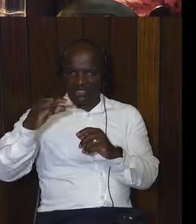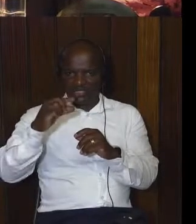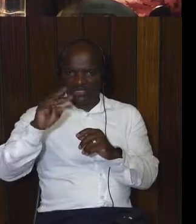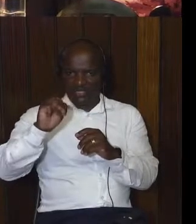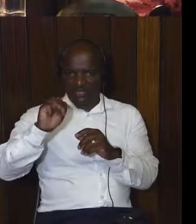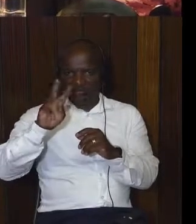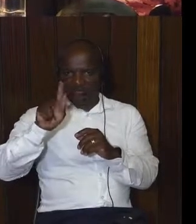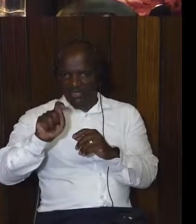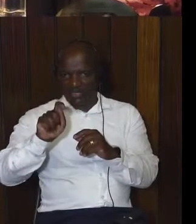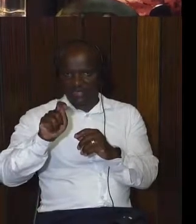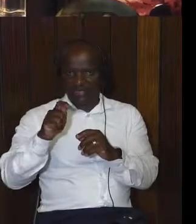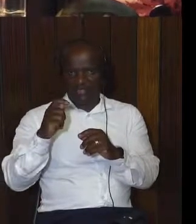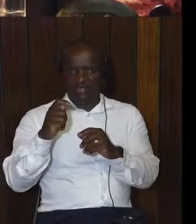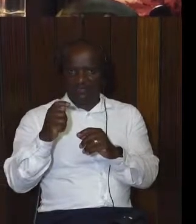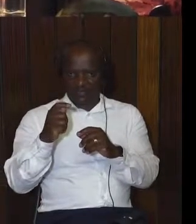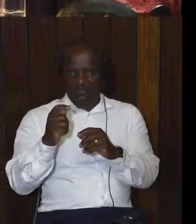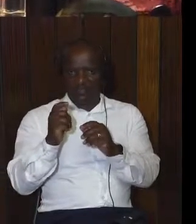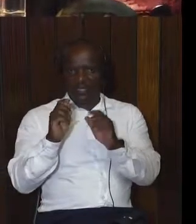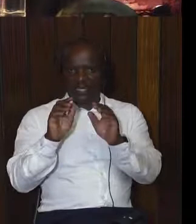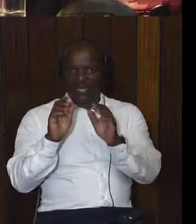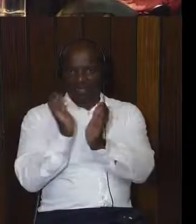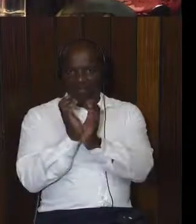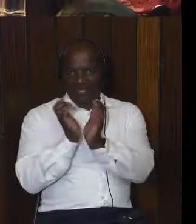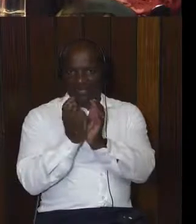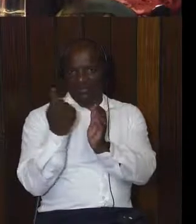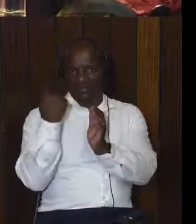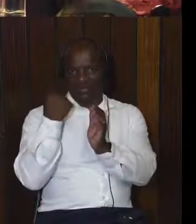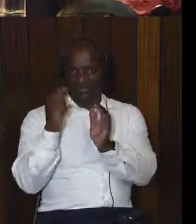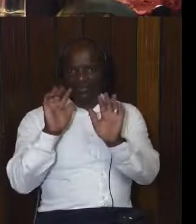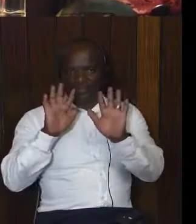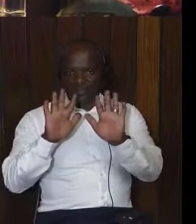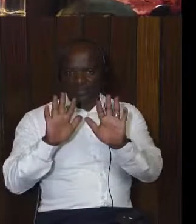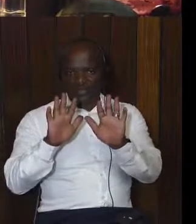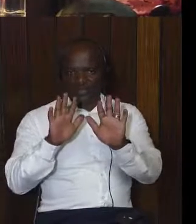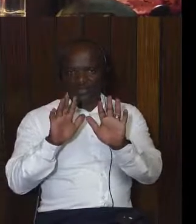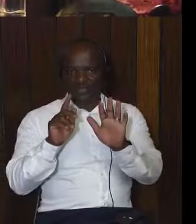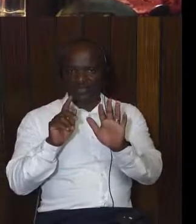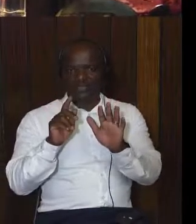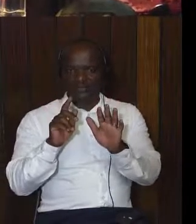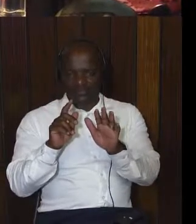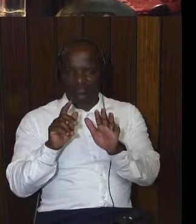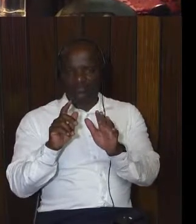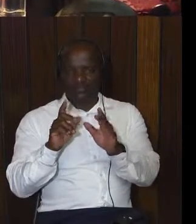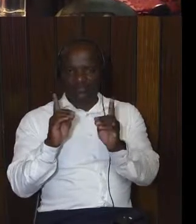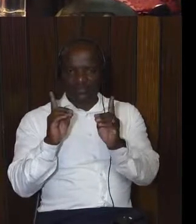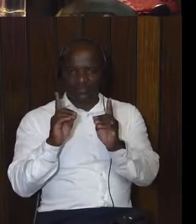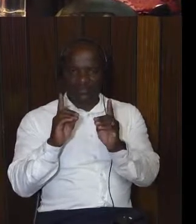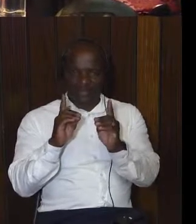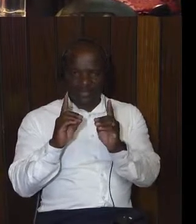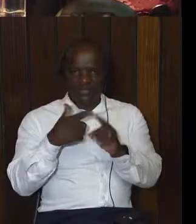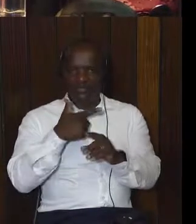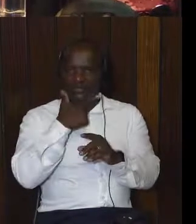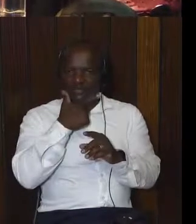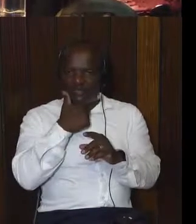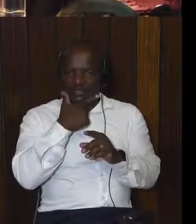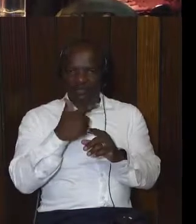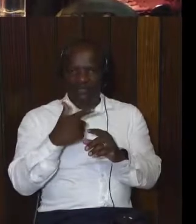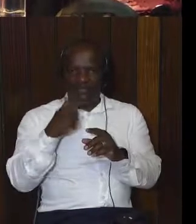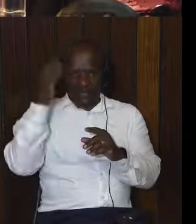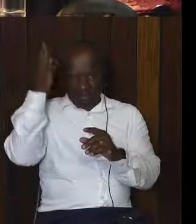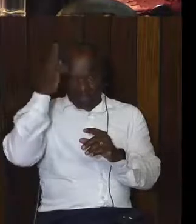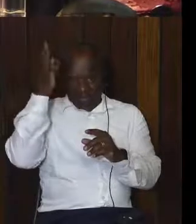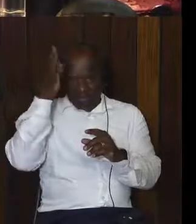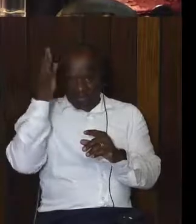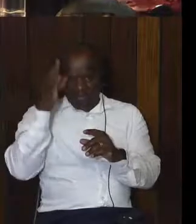happened since that meeting of the 10th of December was that a task team comprising of government officials from the various